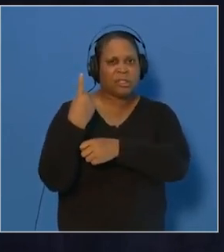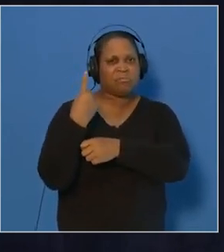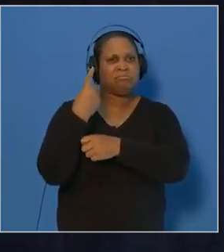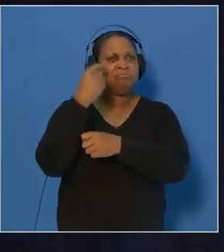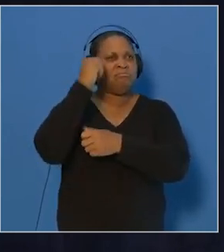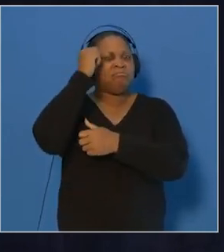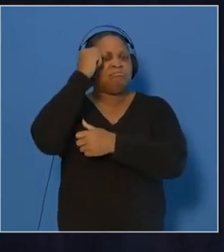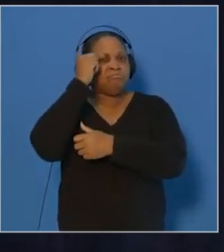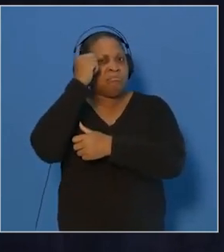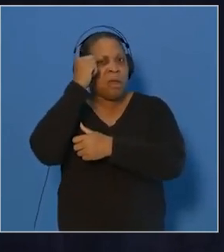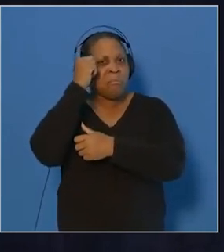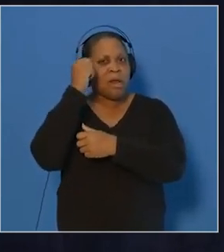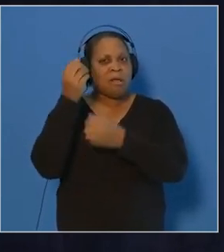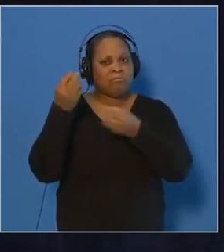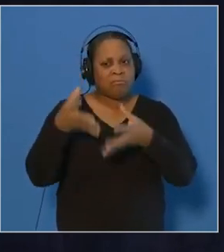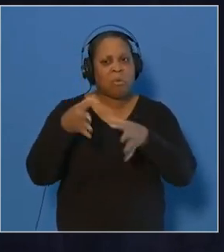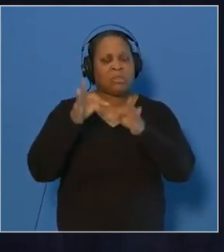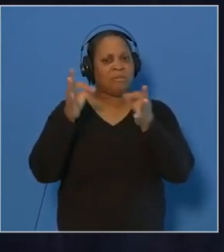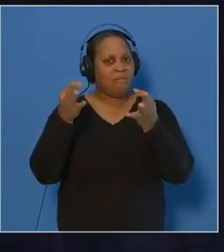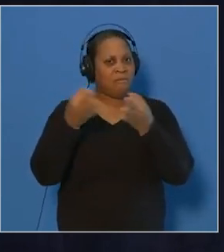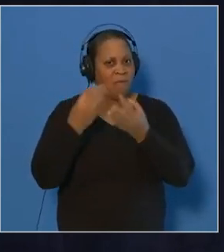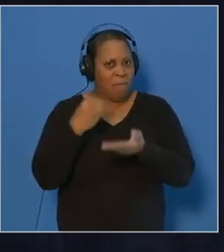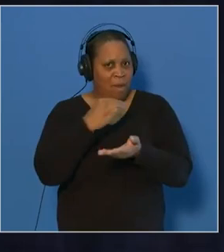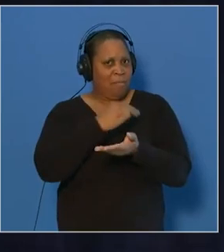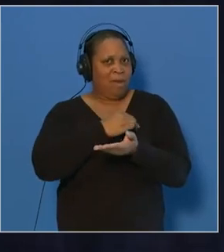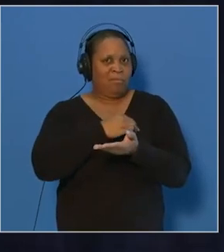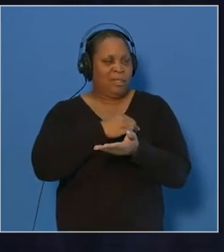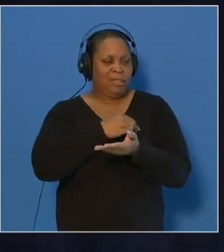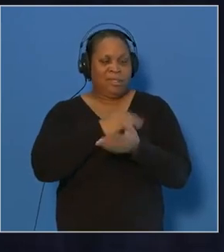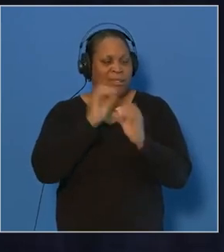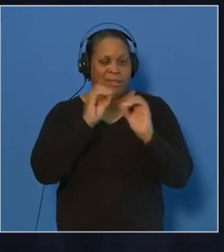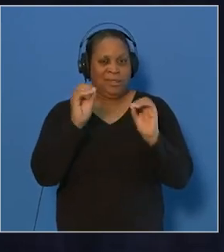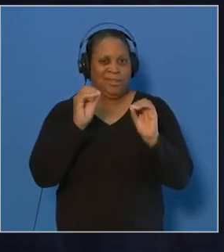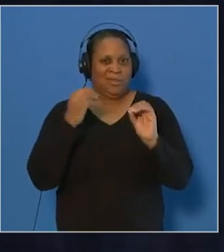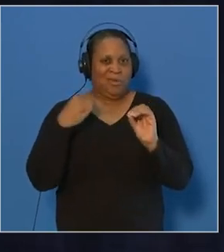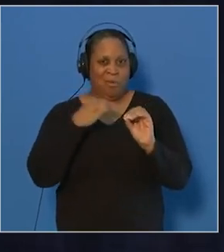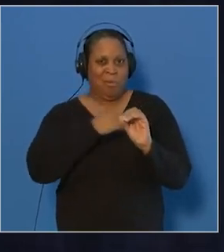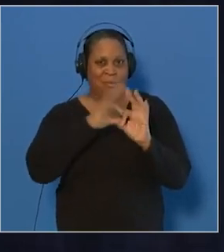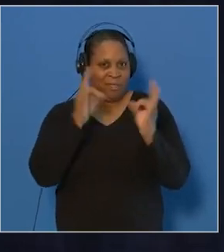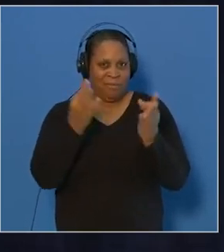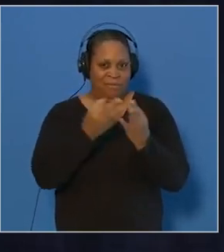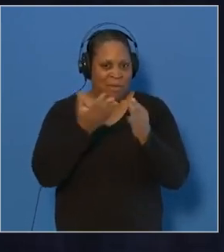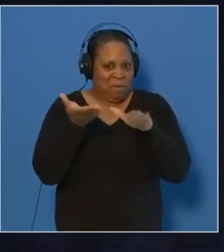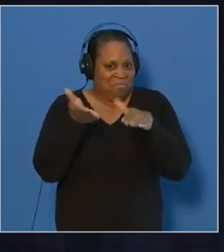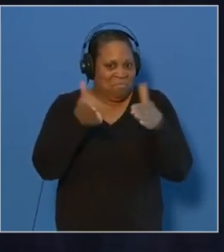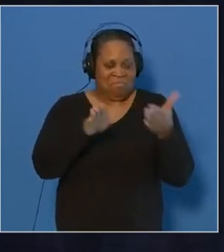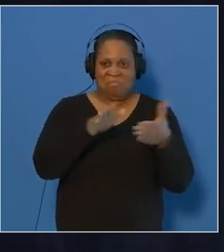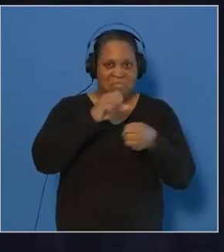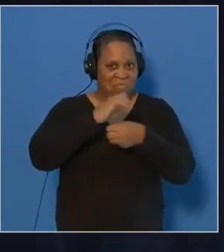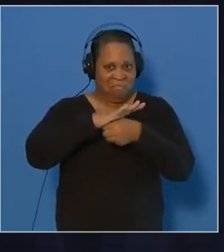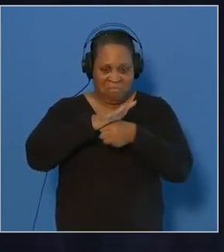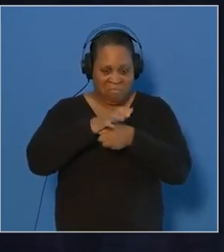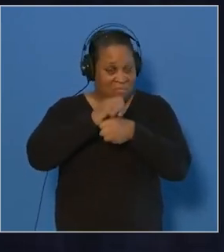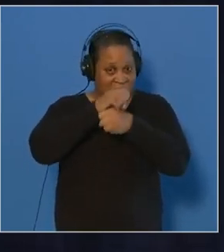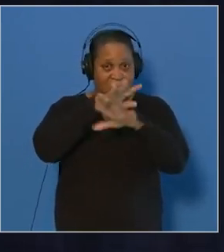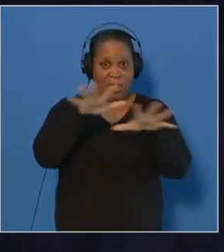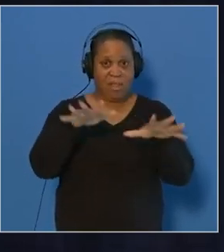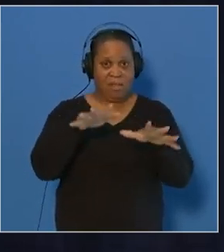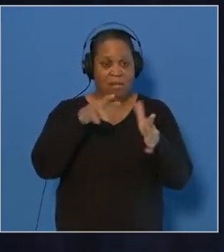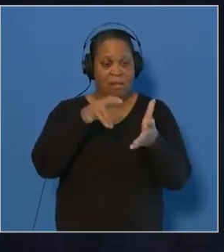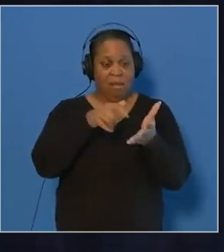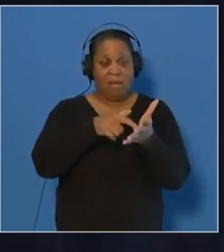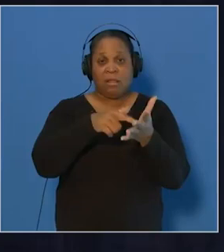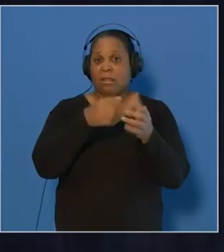ones, not a single Bermudian family had lost a loved one to a global pandemic. In 2020, 4